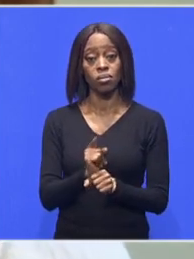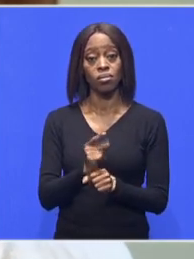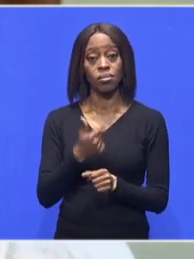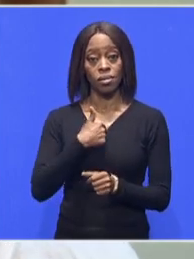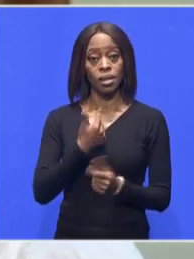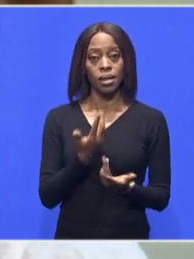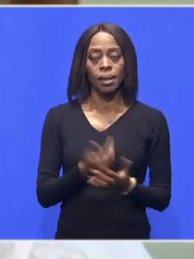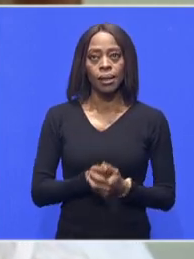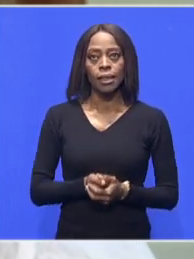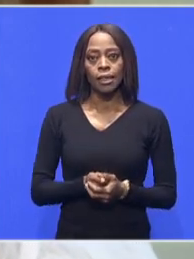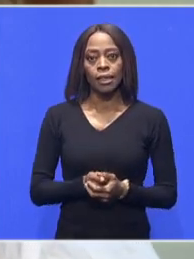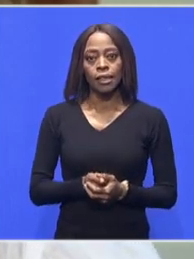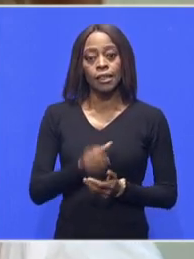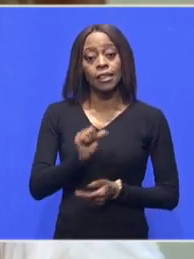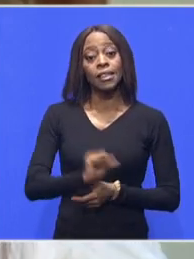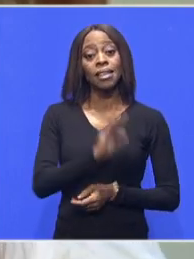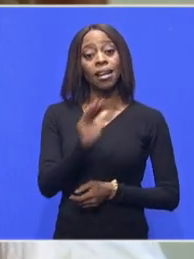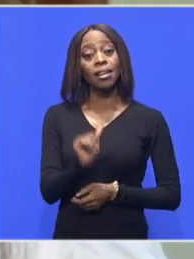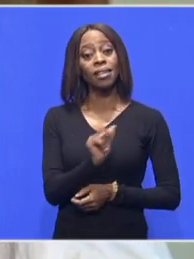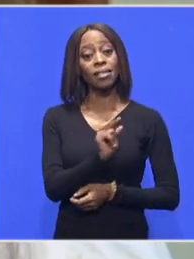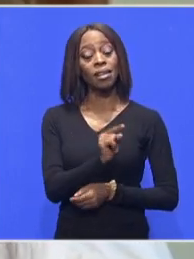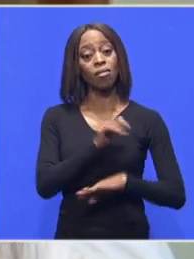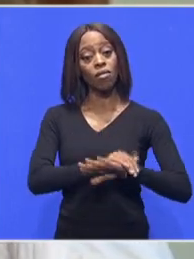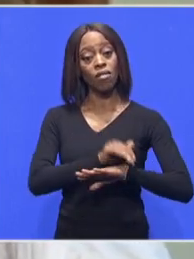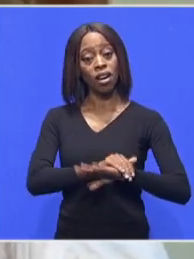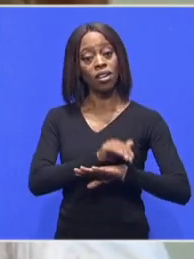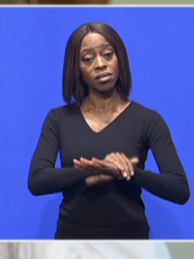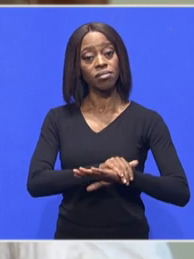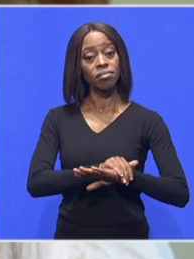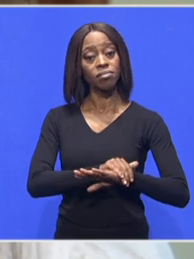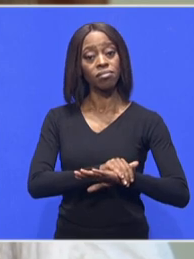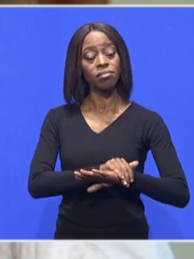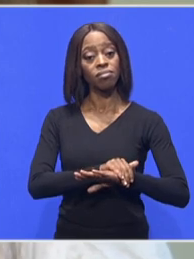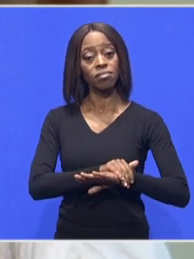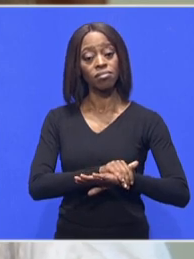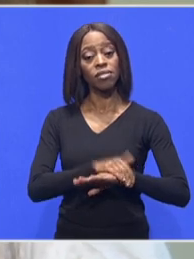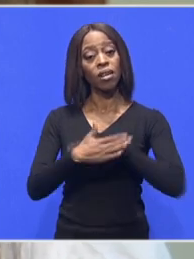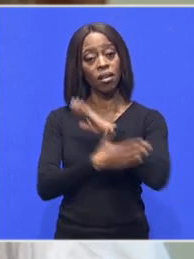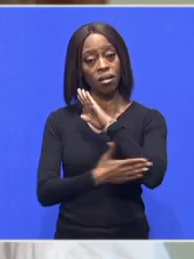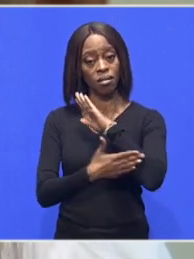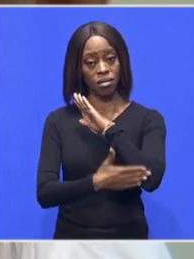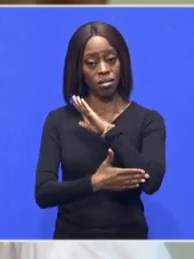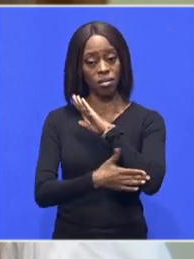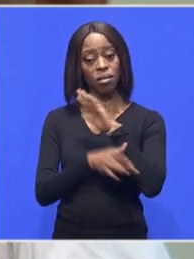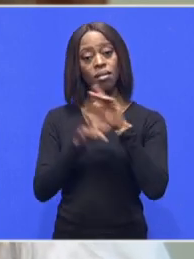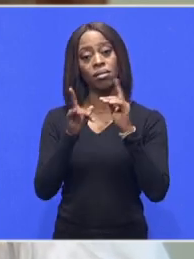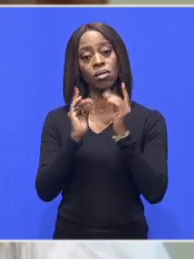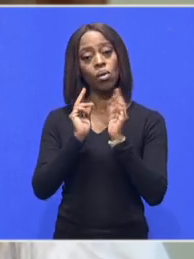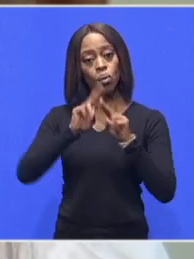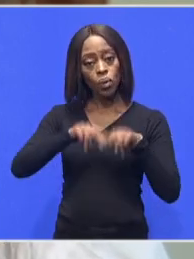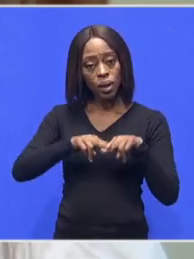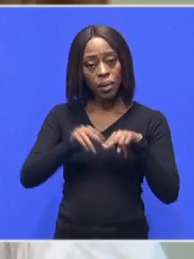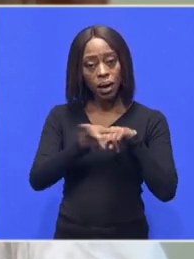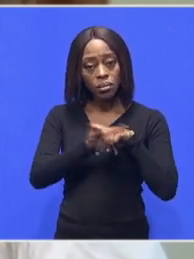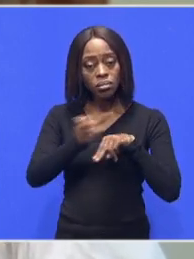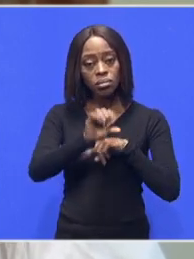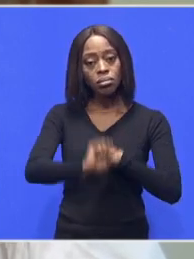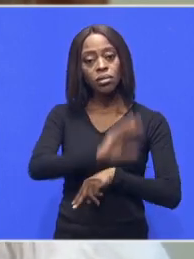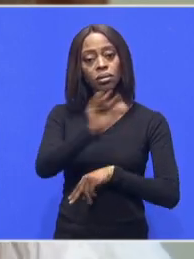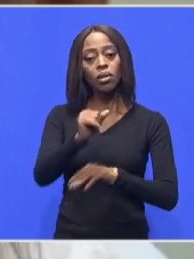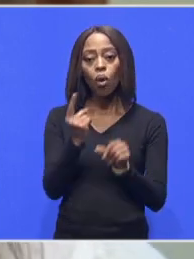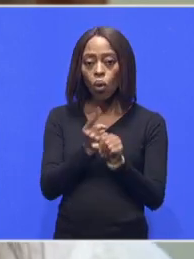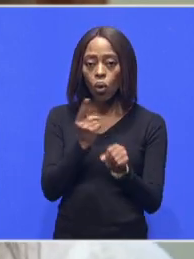I mean, South Africa is a friendly country, and we count on South Africa all the